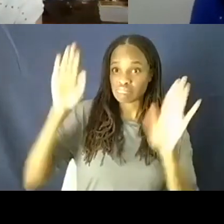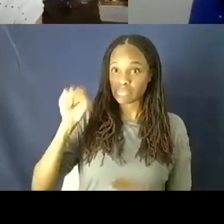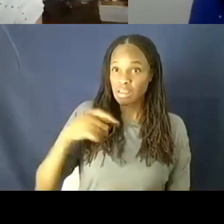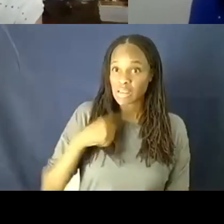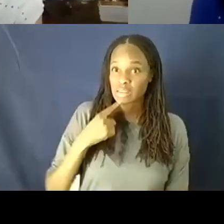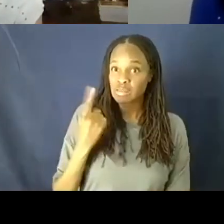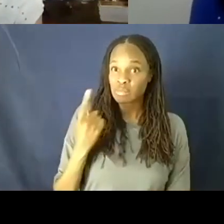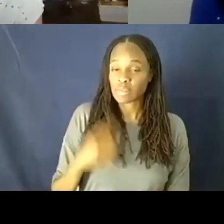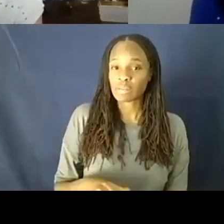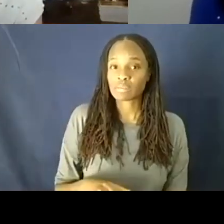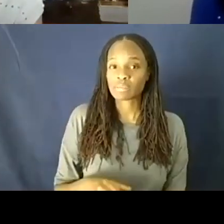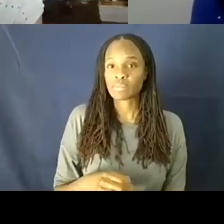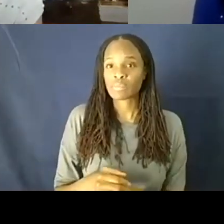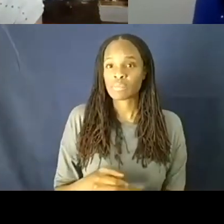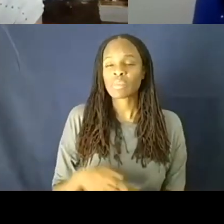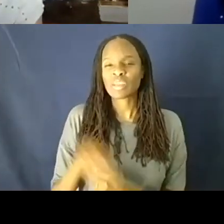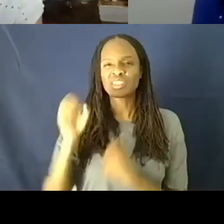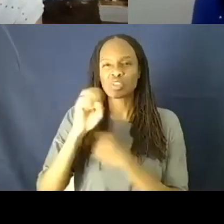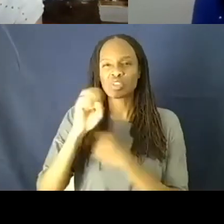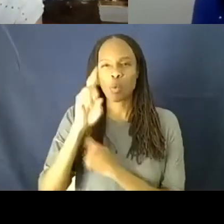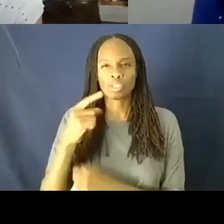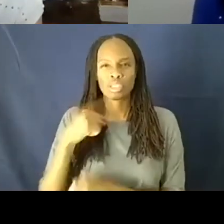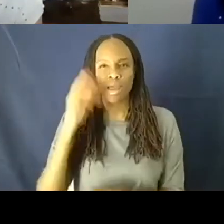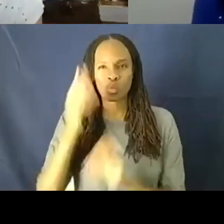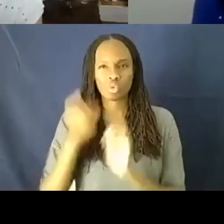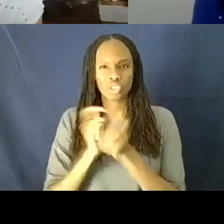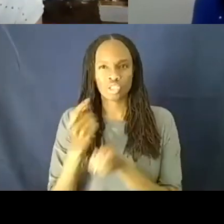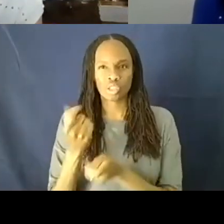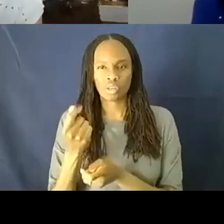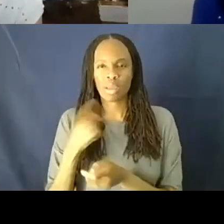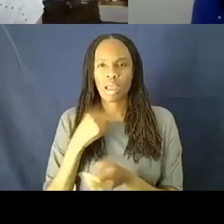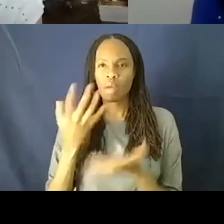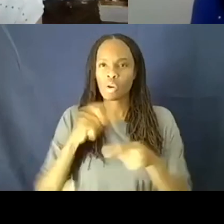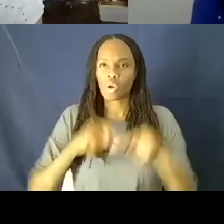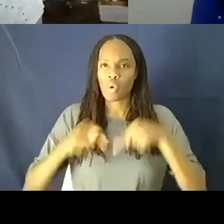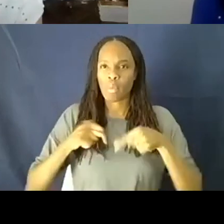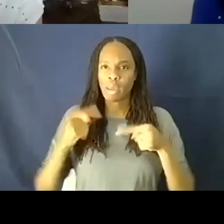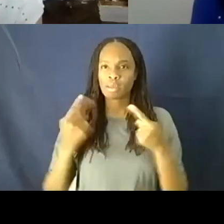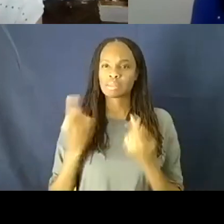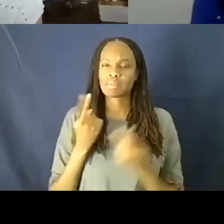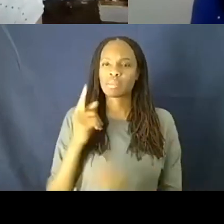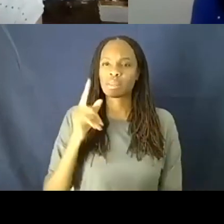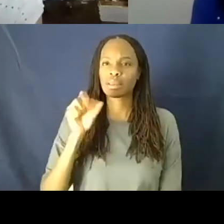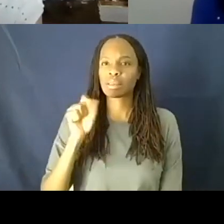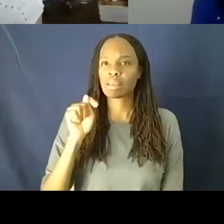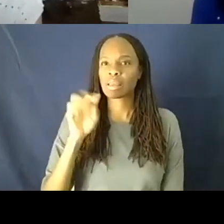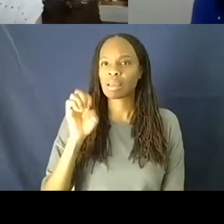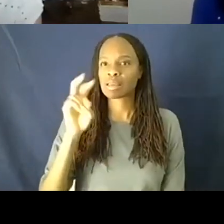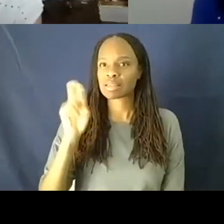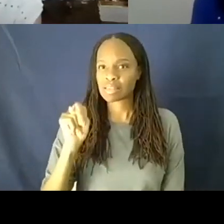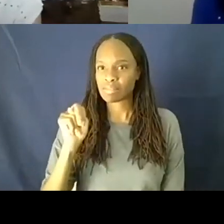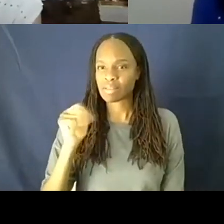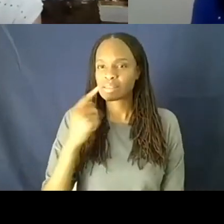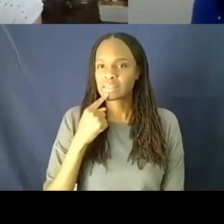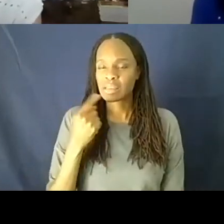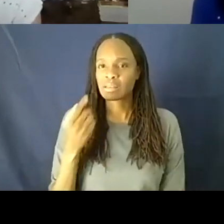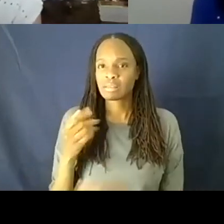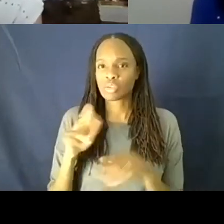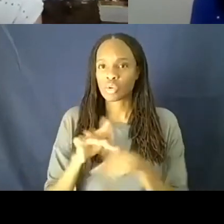around a little differently. I want to go back to something that Stephen Simon said earlier. We as public entities have an